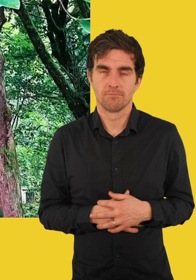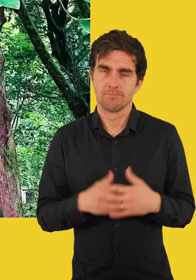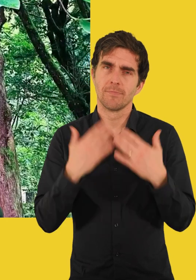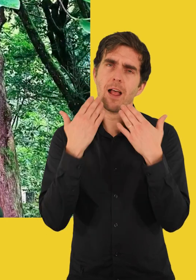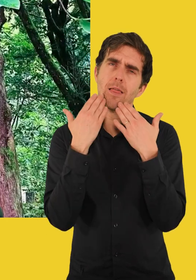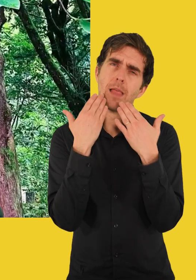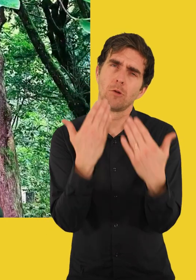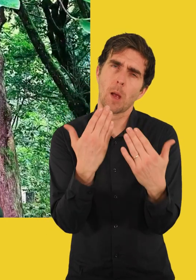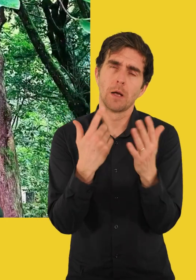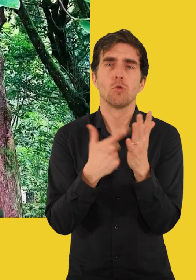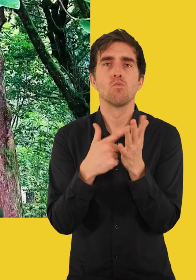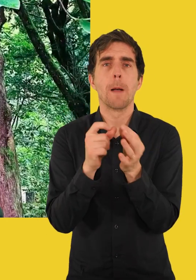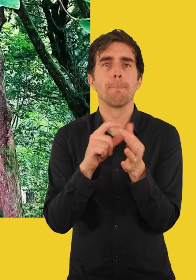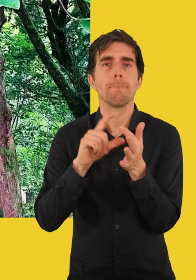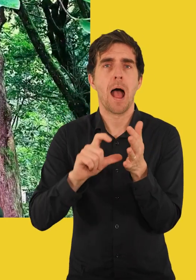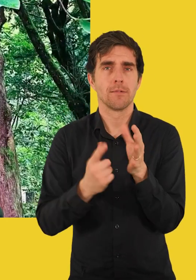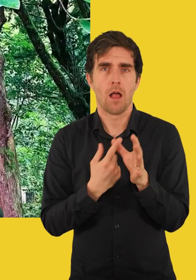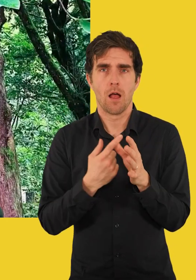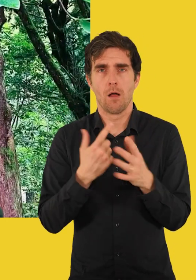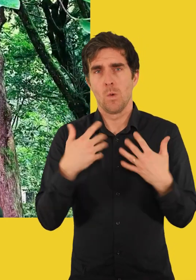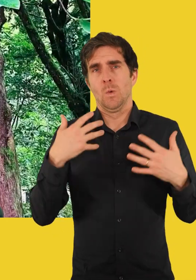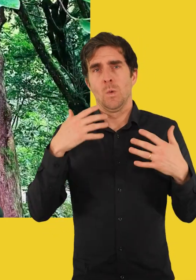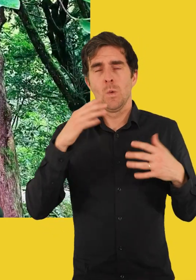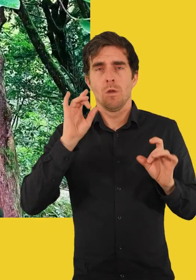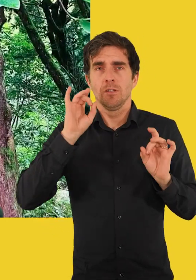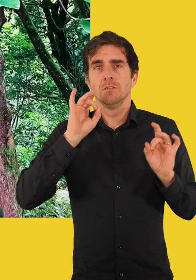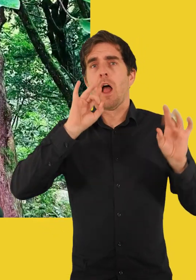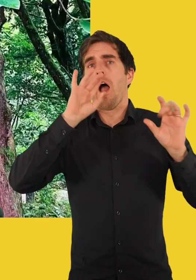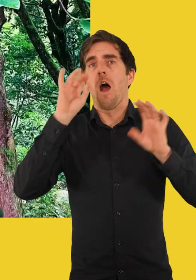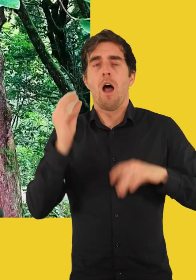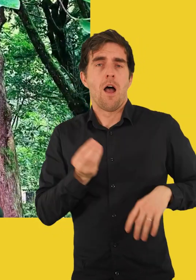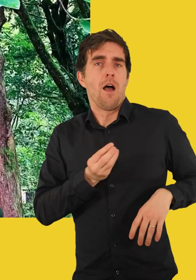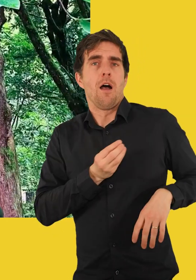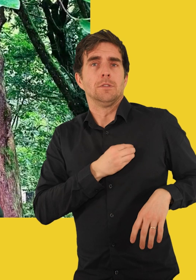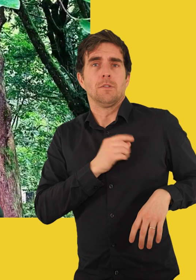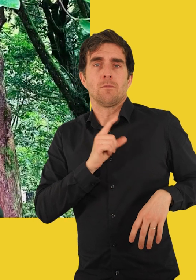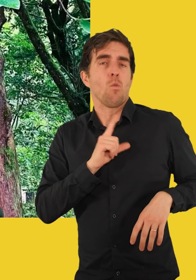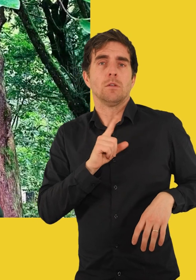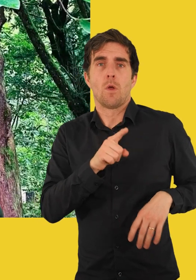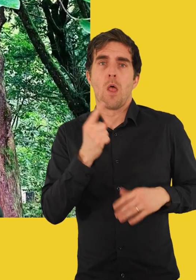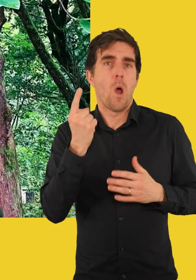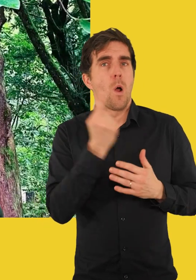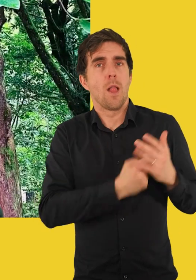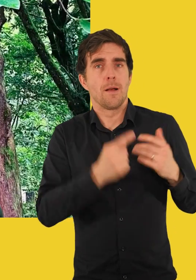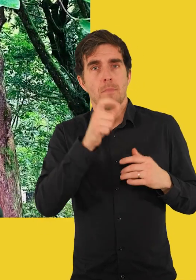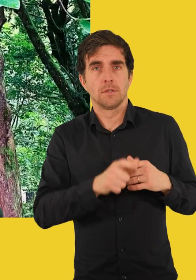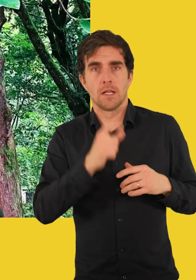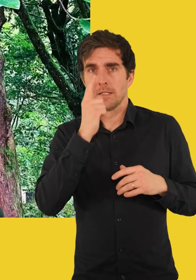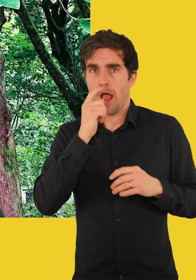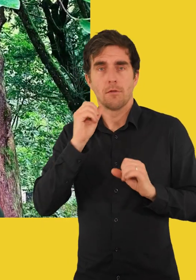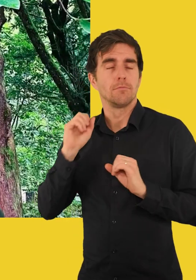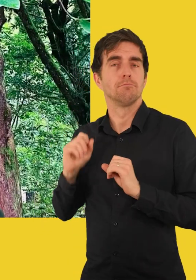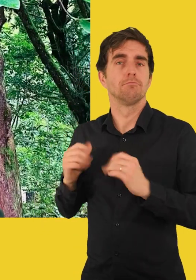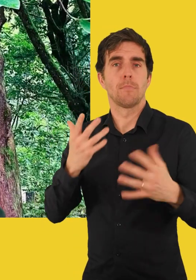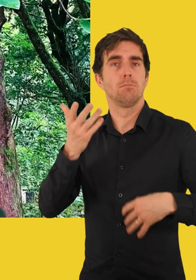Thank you so much, Rebecca. You also get a gold star for being the only person who delivered your